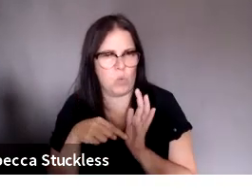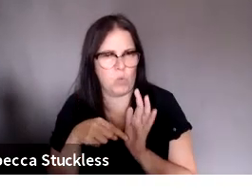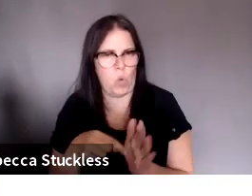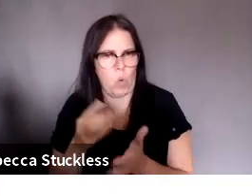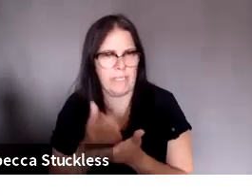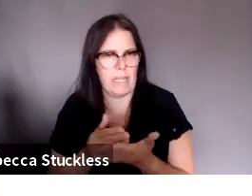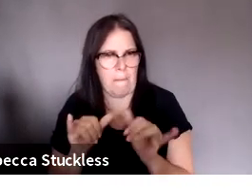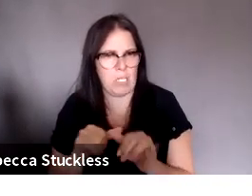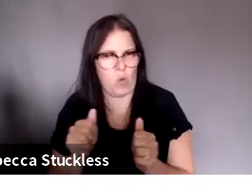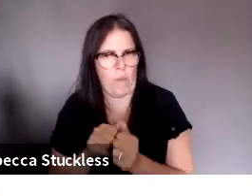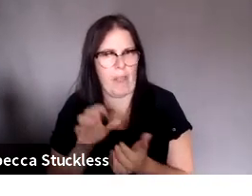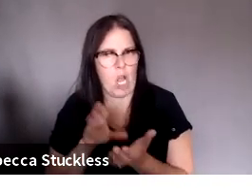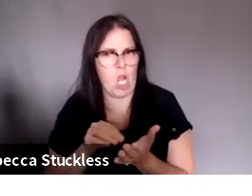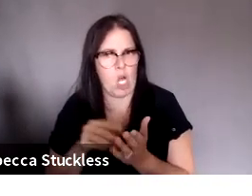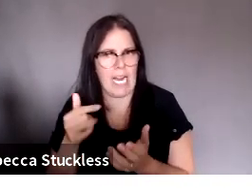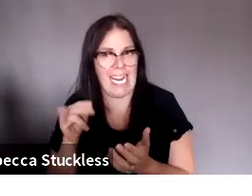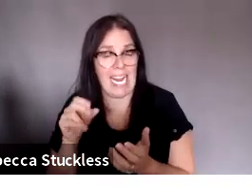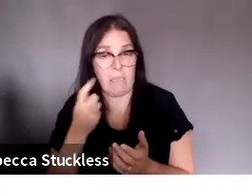around learner gains.